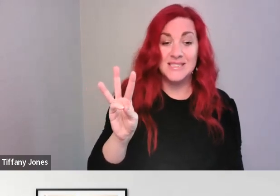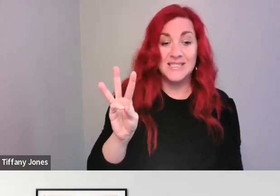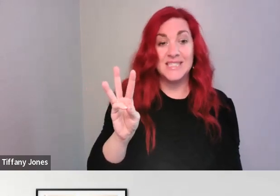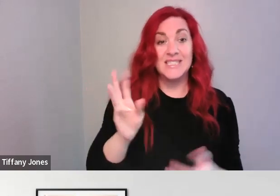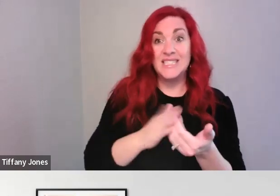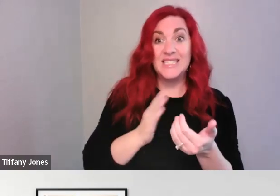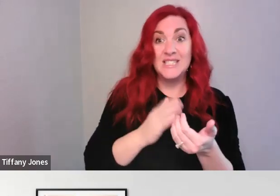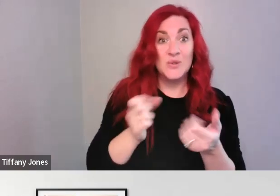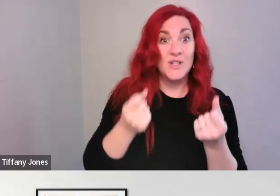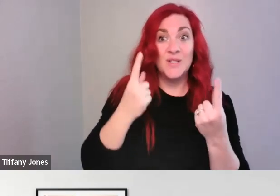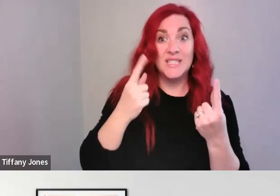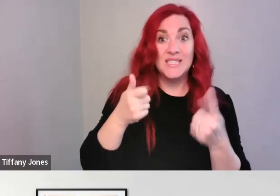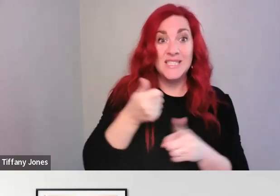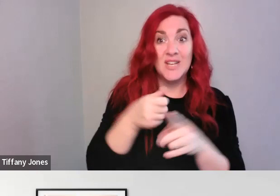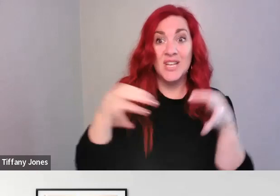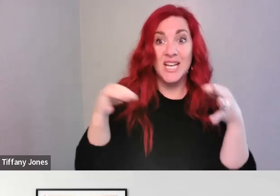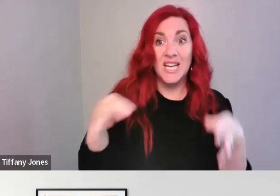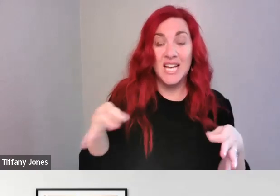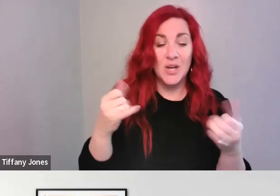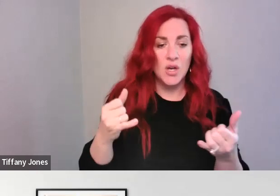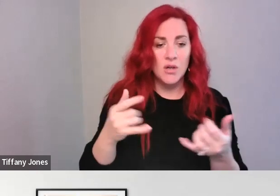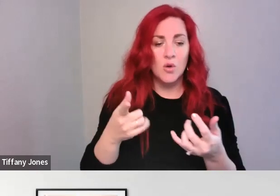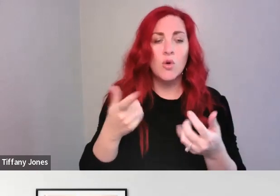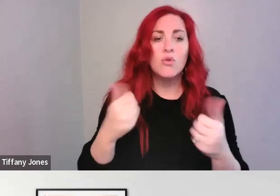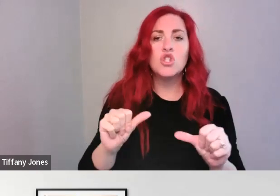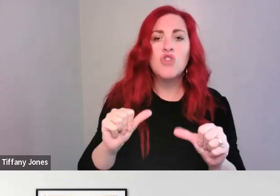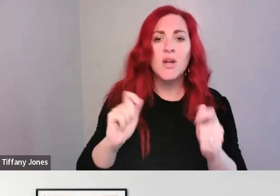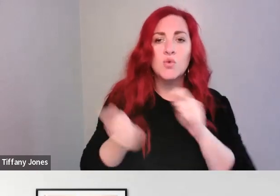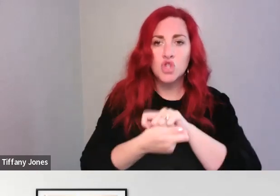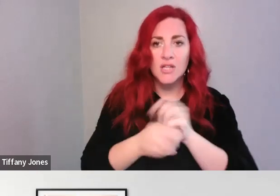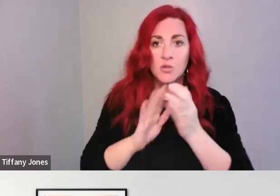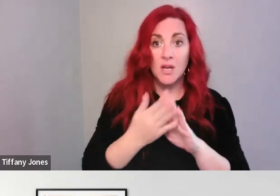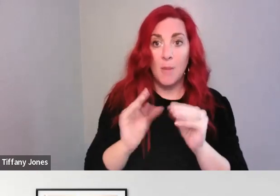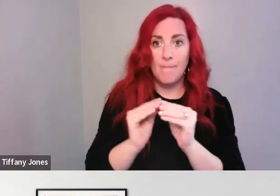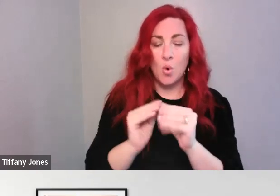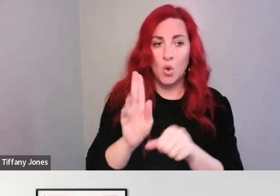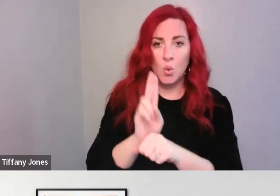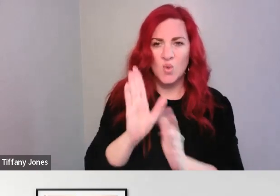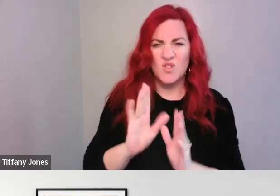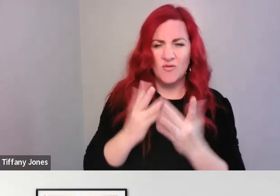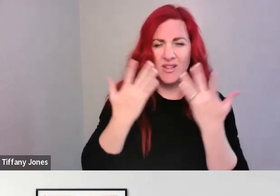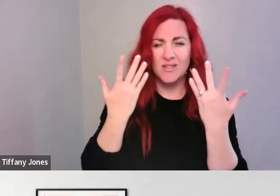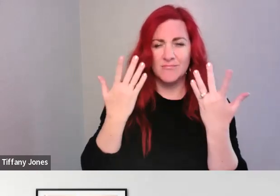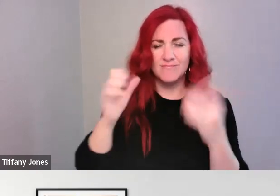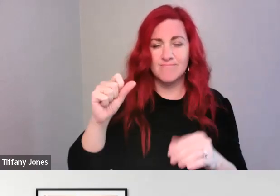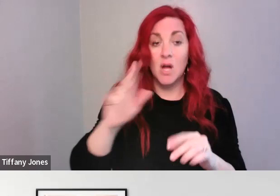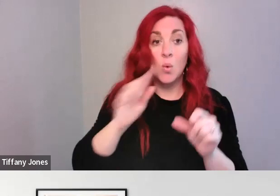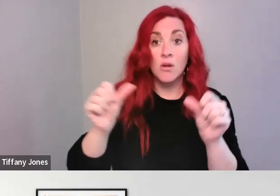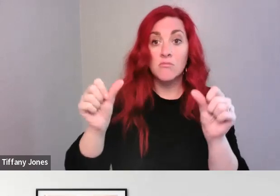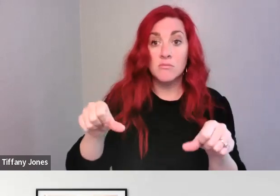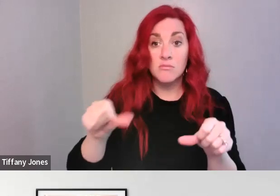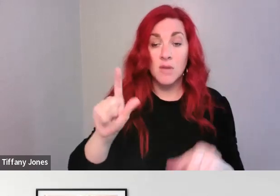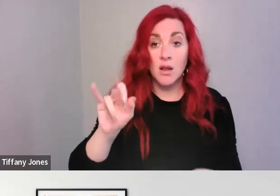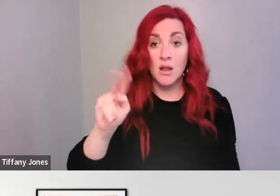self-explanatory right now. We're working on making it a little more user-friendly, but I'm going to post a link to our